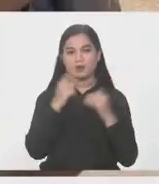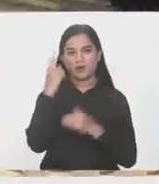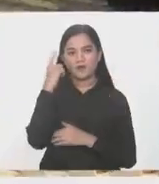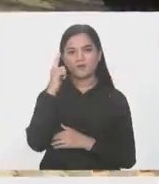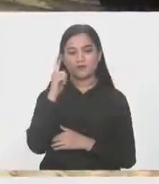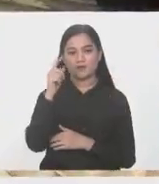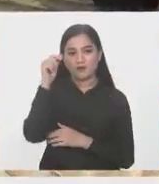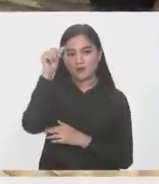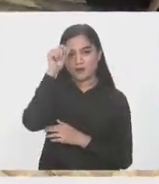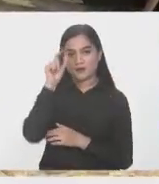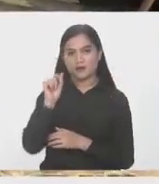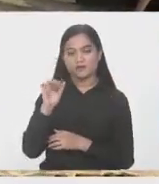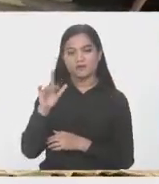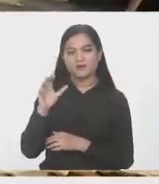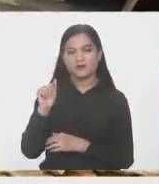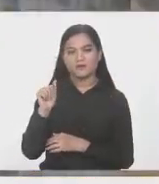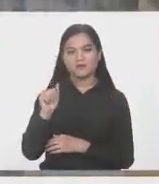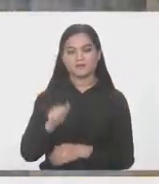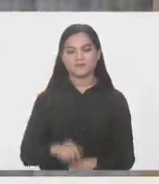Africa.